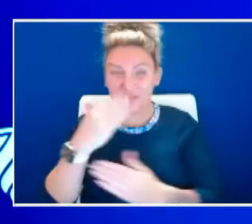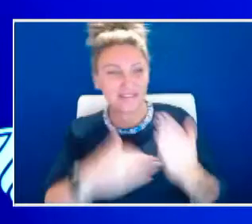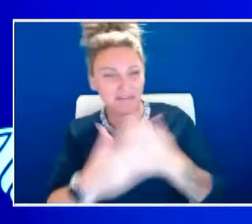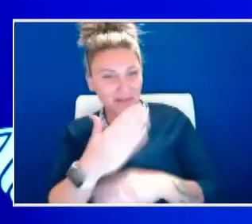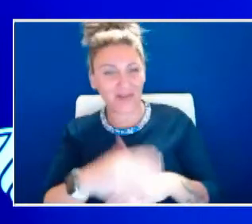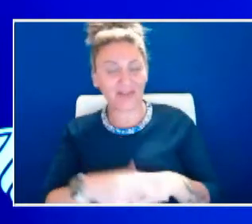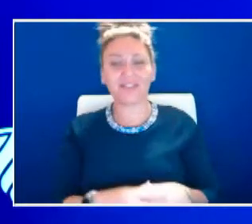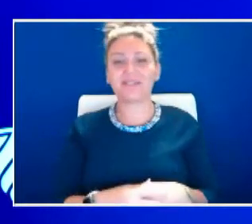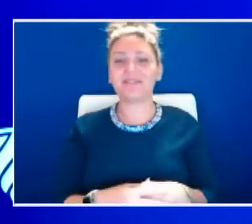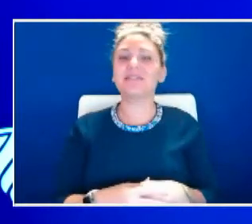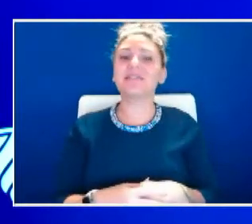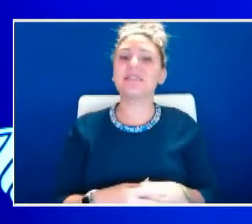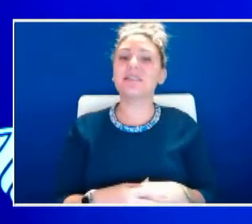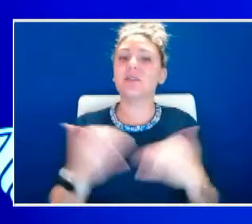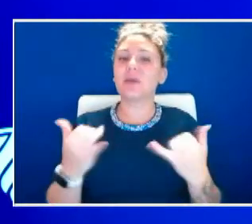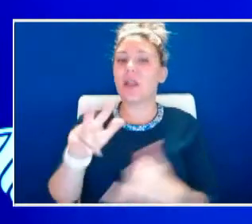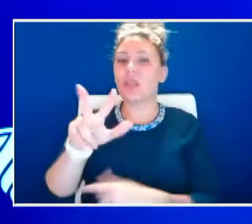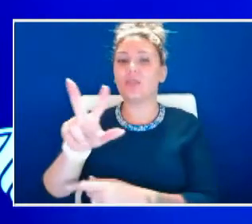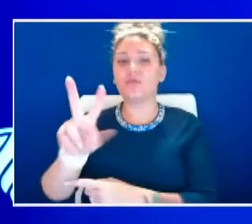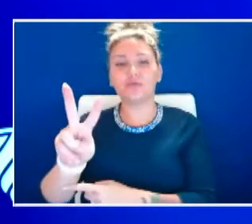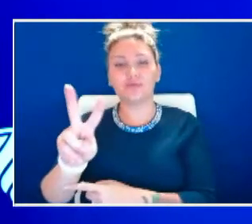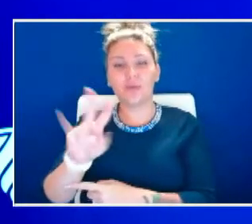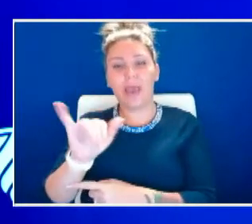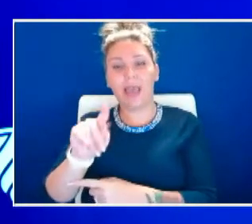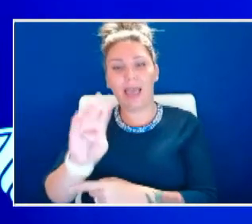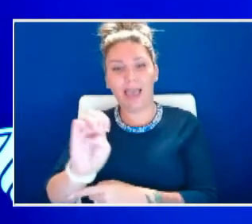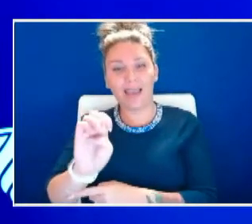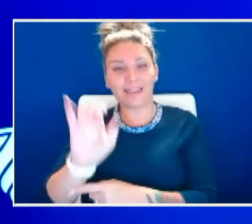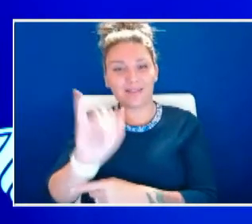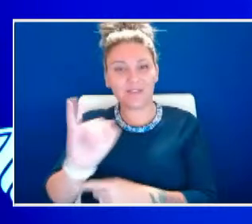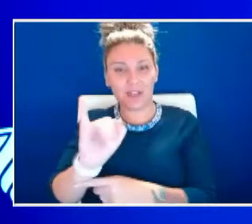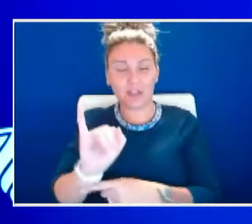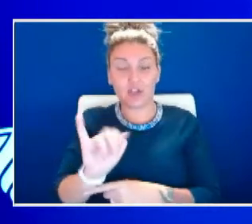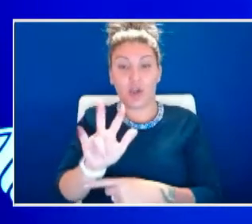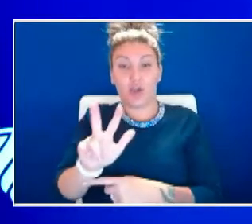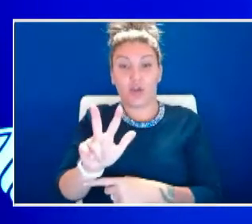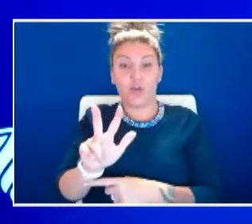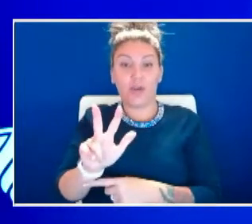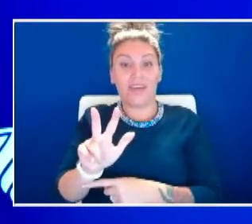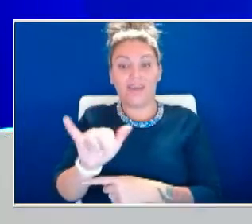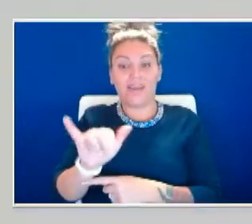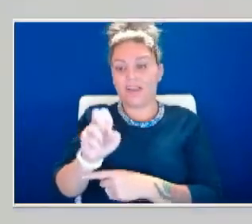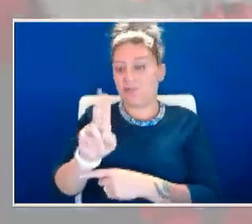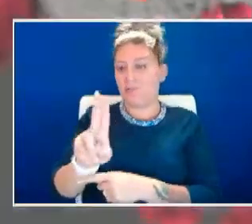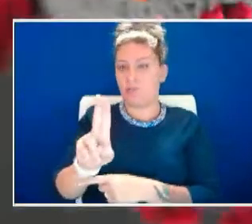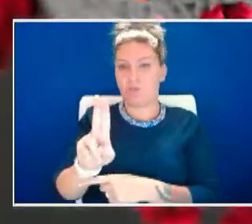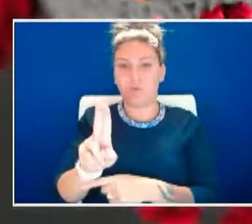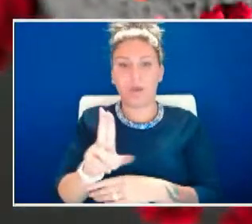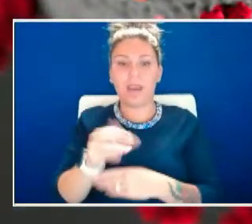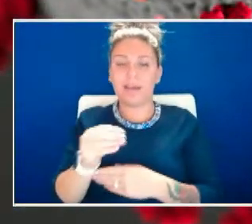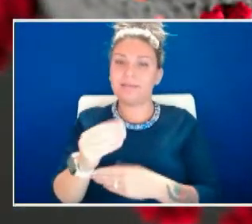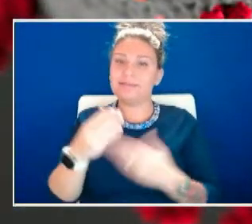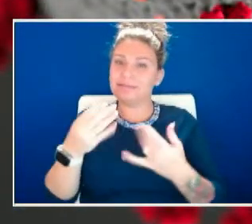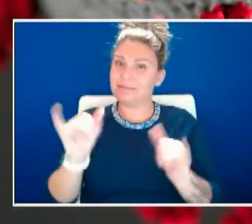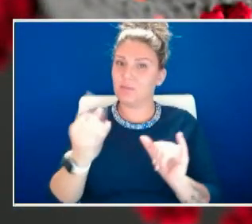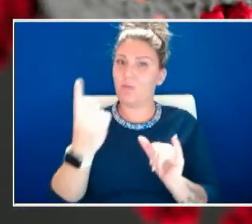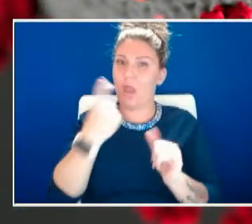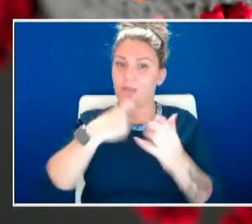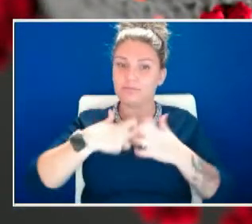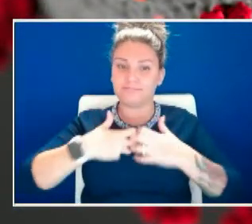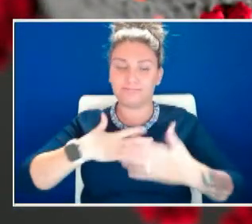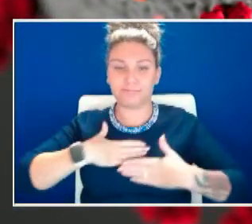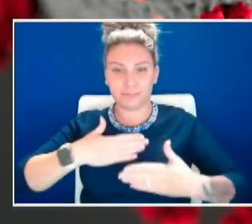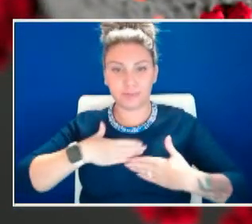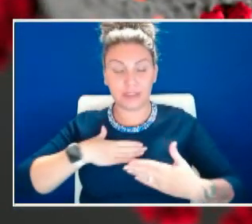right now we have 32 active infections in the hospital with 3 in the ICU and still 1 on the ventilator, 17 in